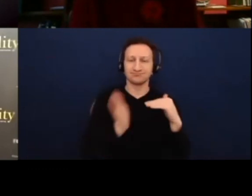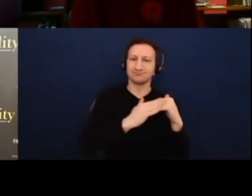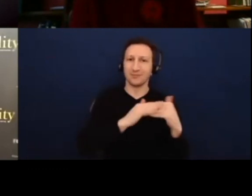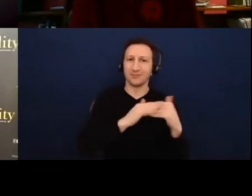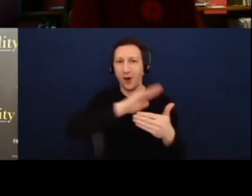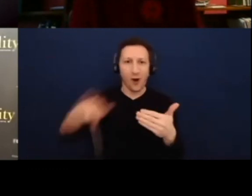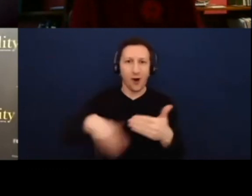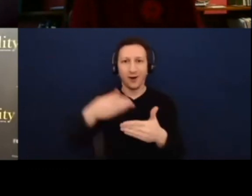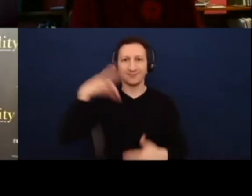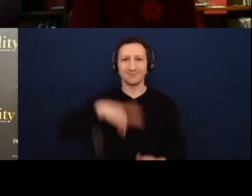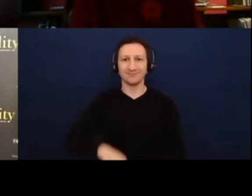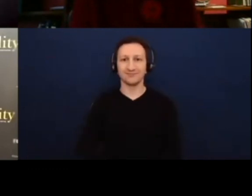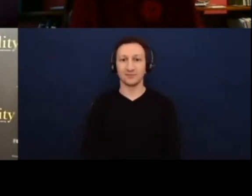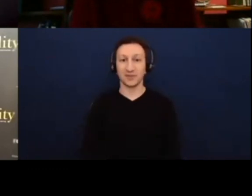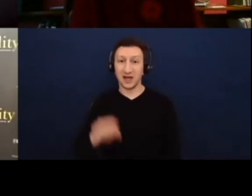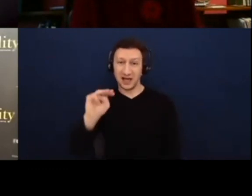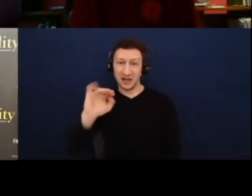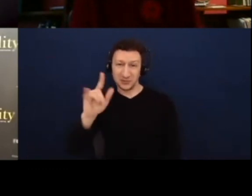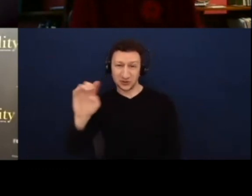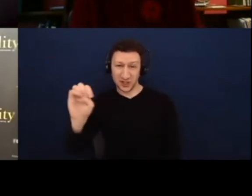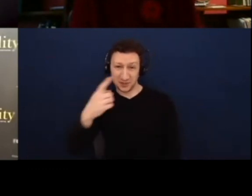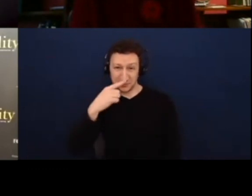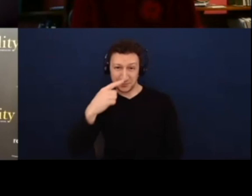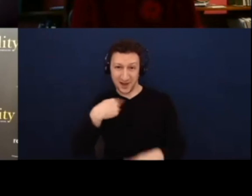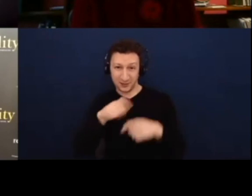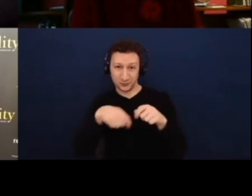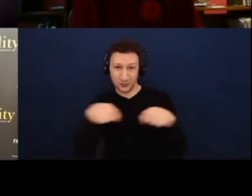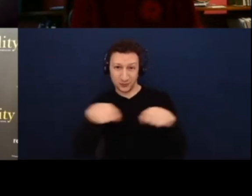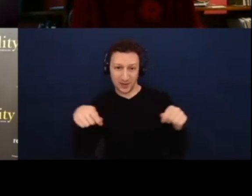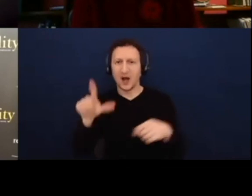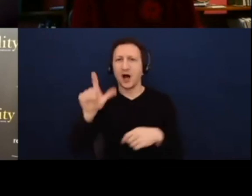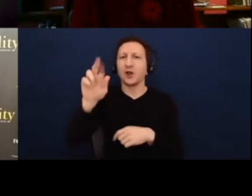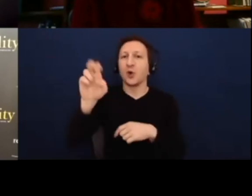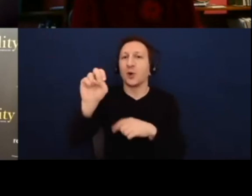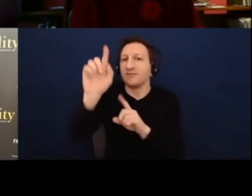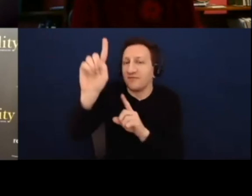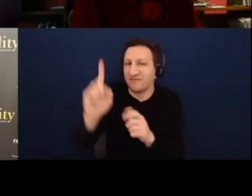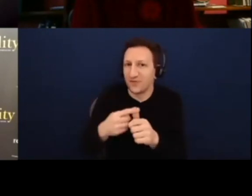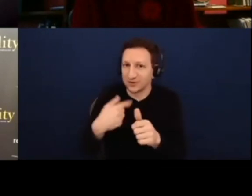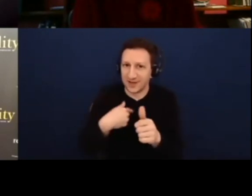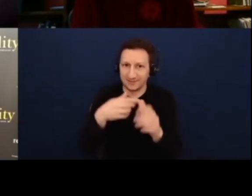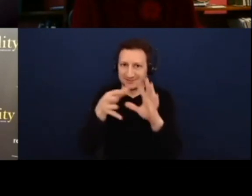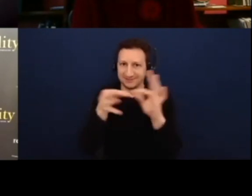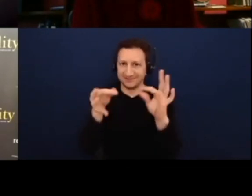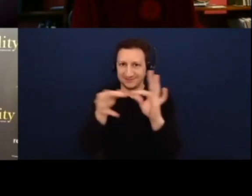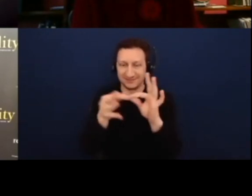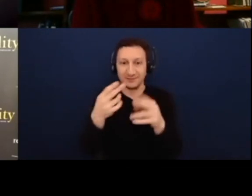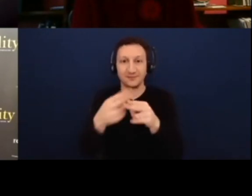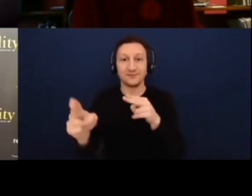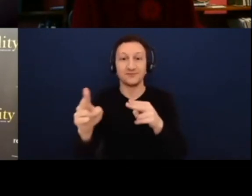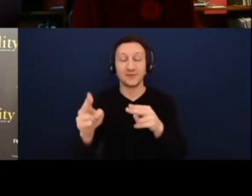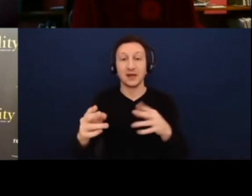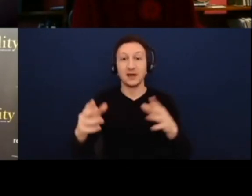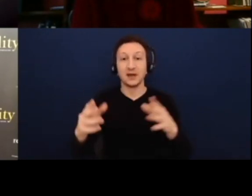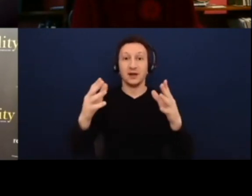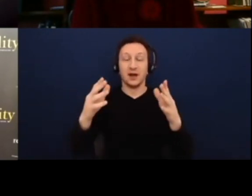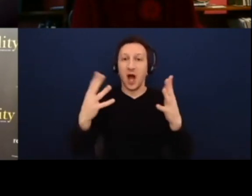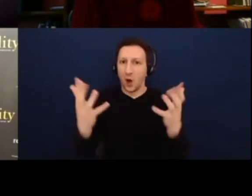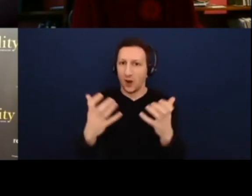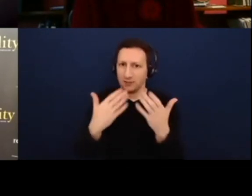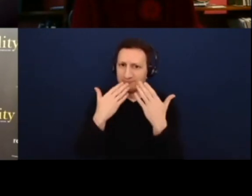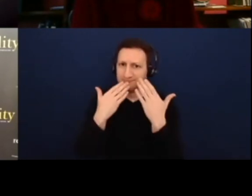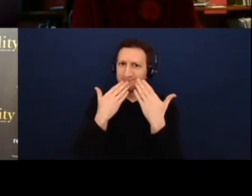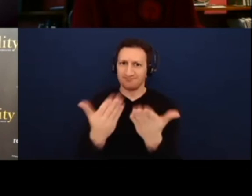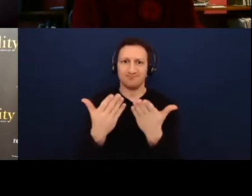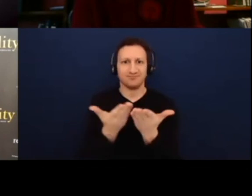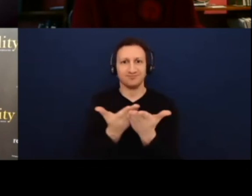Lauren, can I say a couple words to close Yes, this I out? just want to just very quickly before you close out the panel that, well, my thanks from